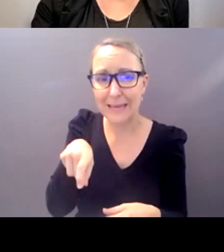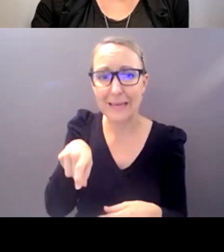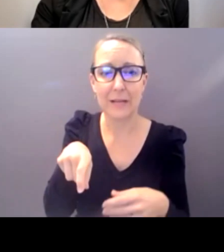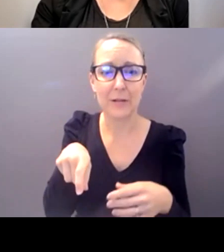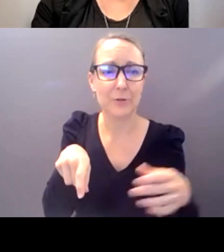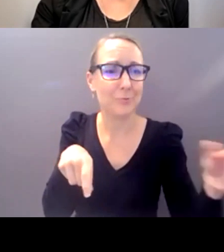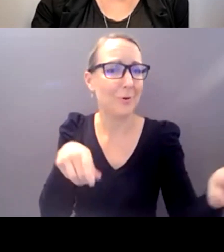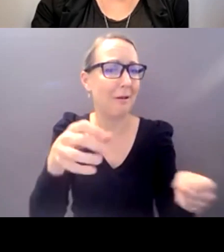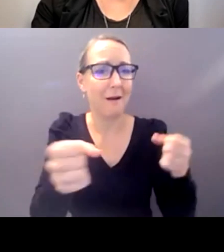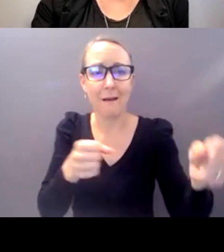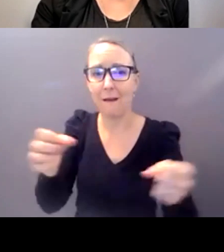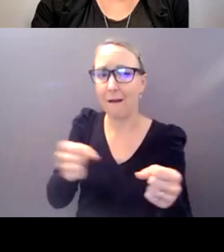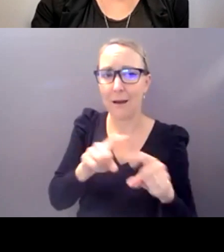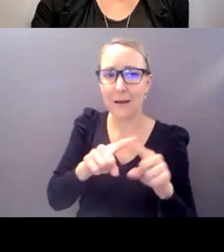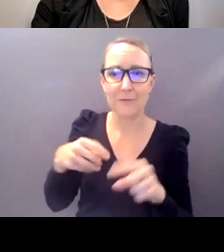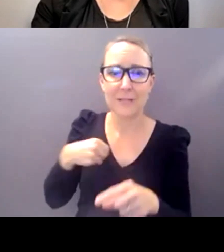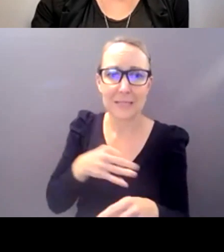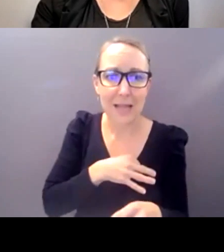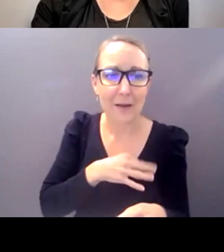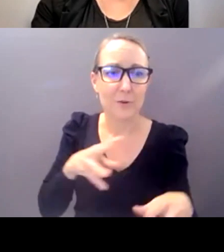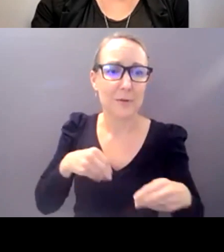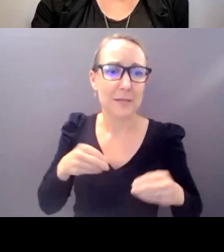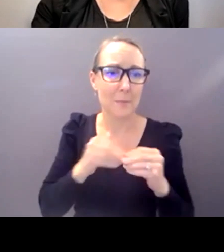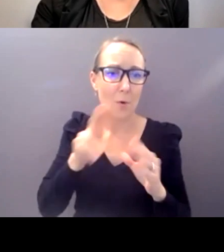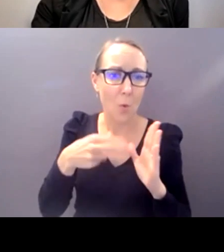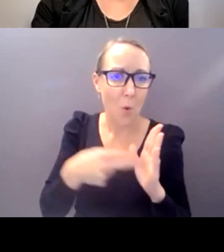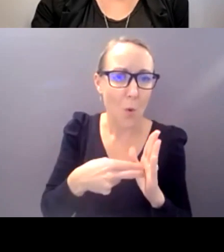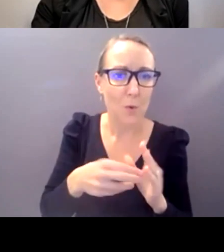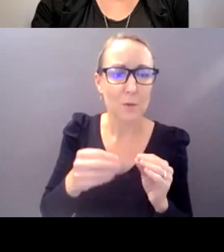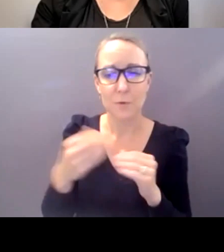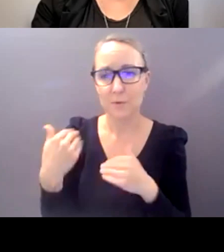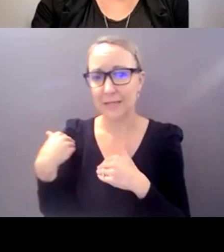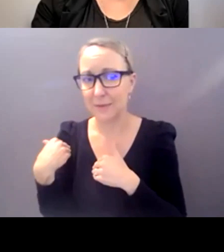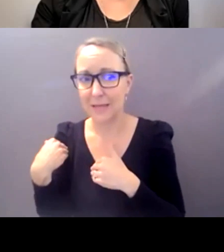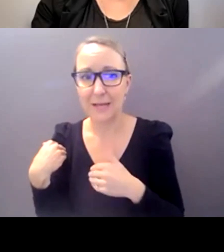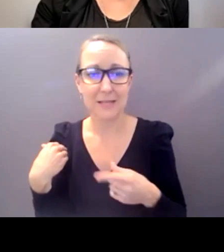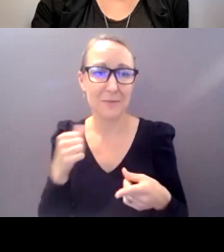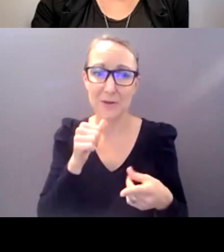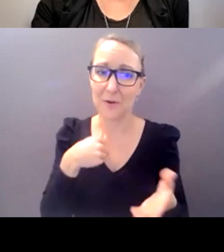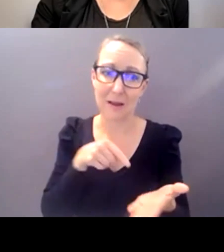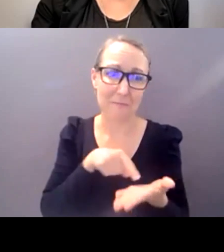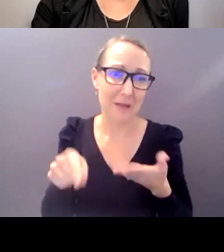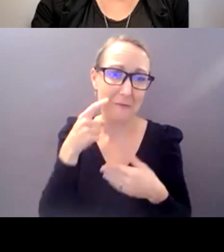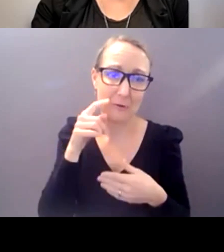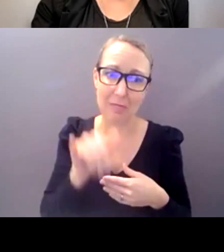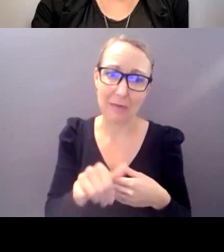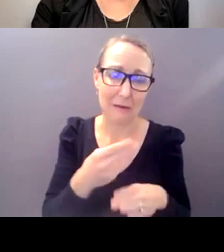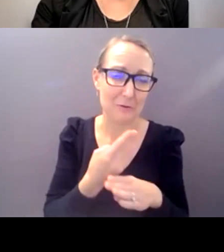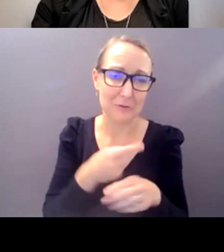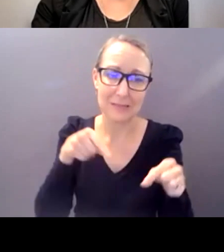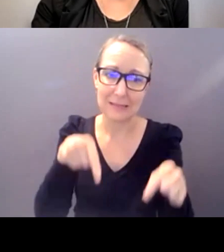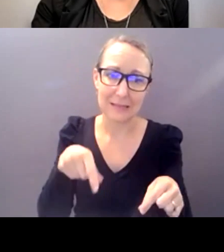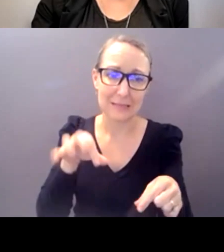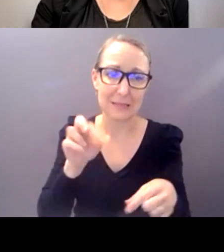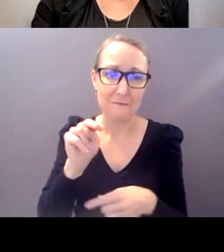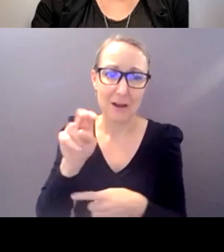staff to take on more roles and responsibilities that are not paid for at all through any of this funding through the AAA, because